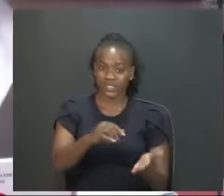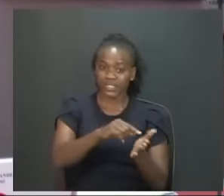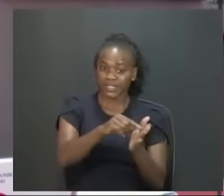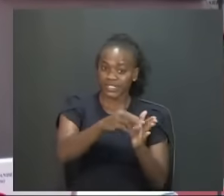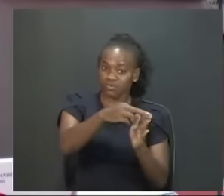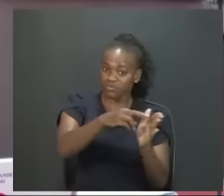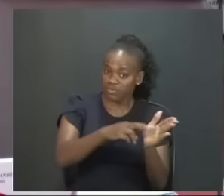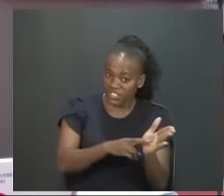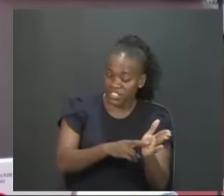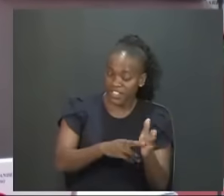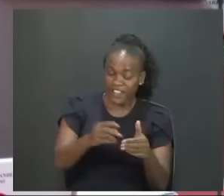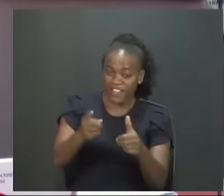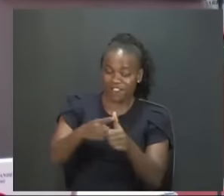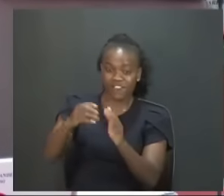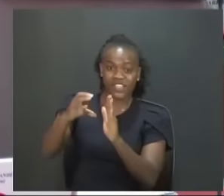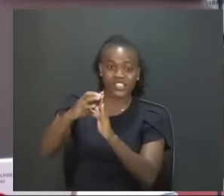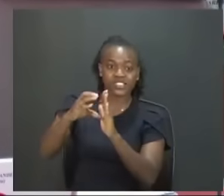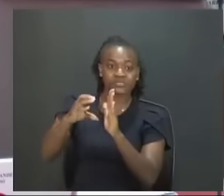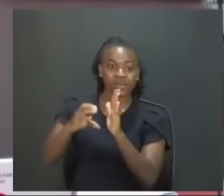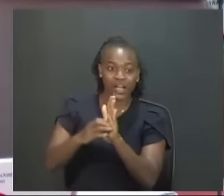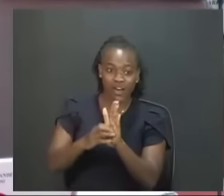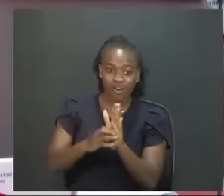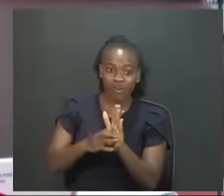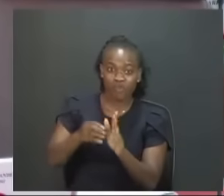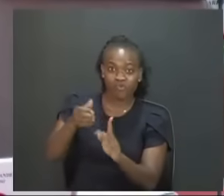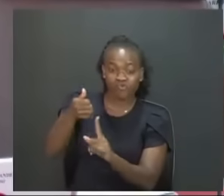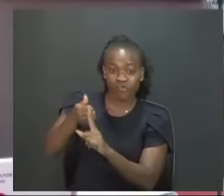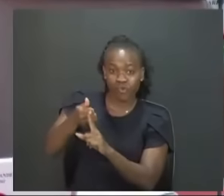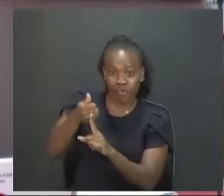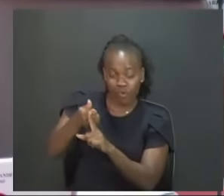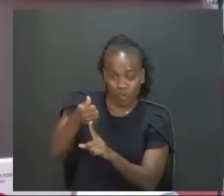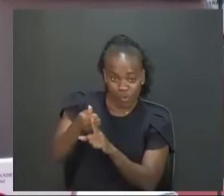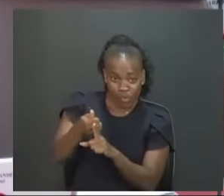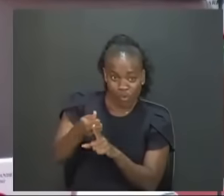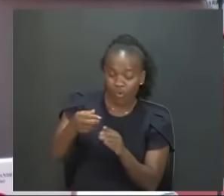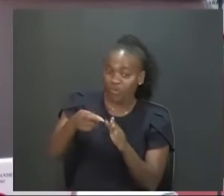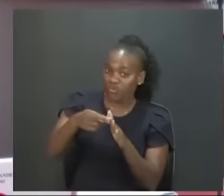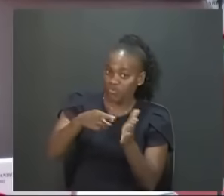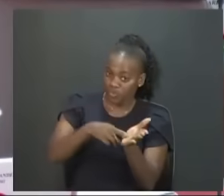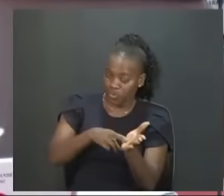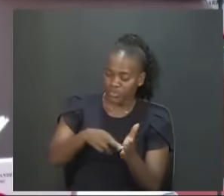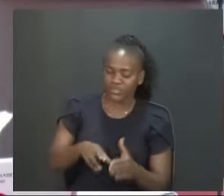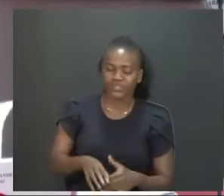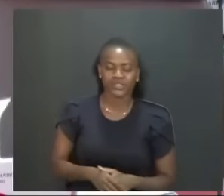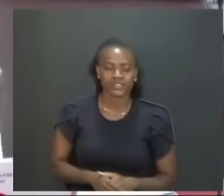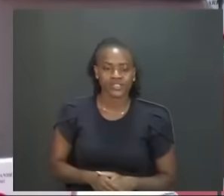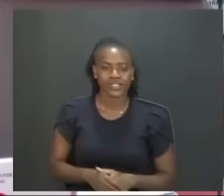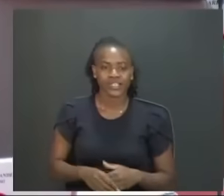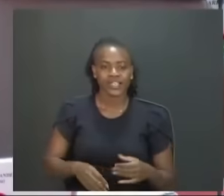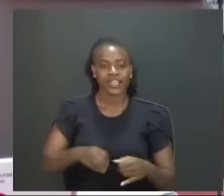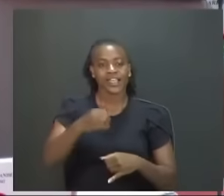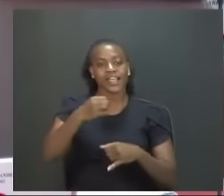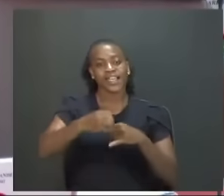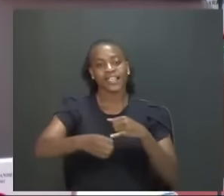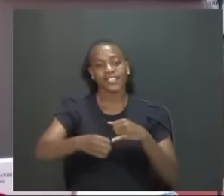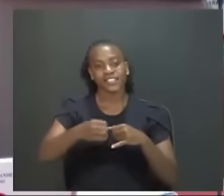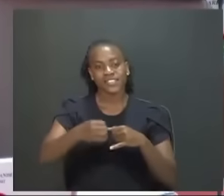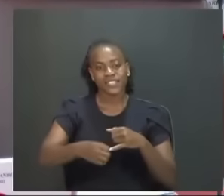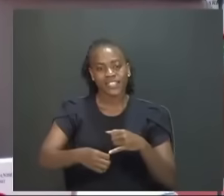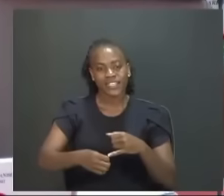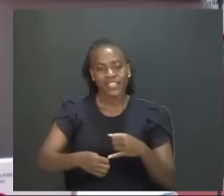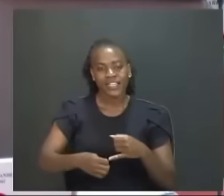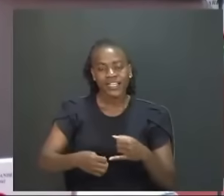and the first paragraph of your own report, the conclusion, and let's be